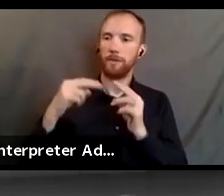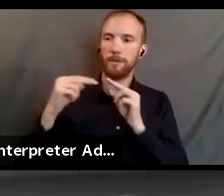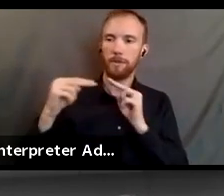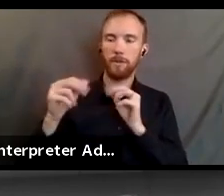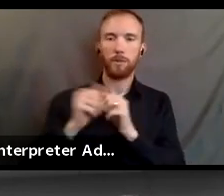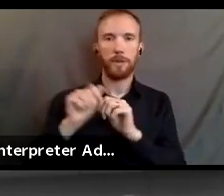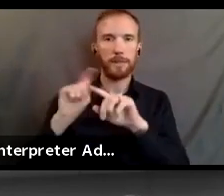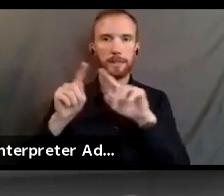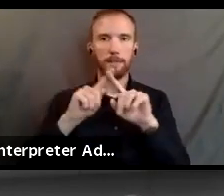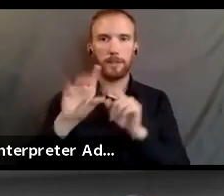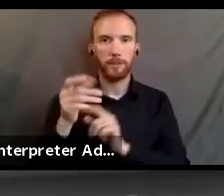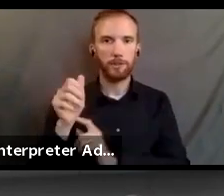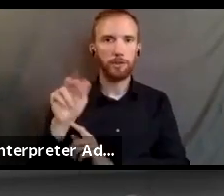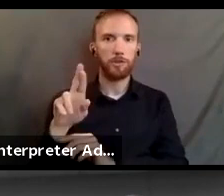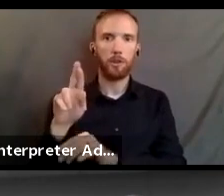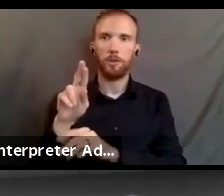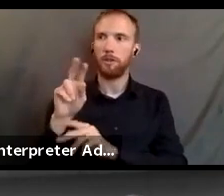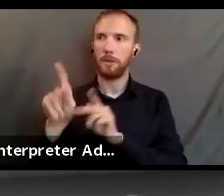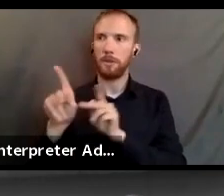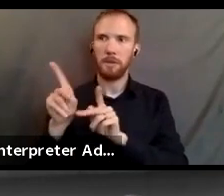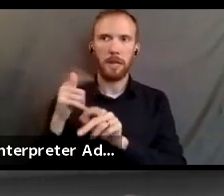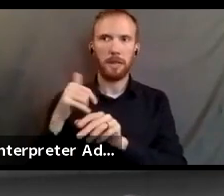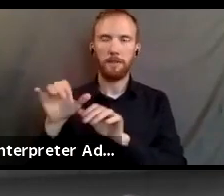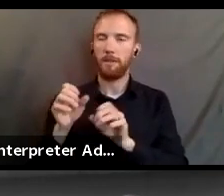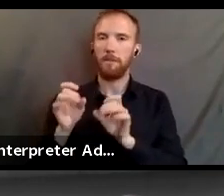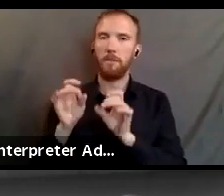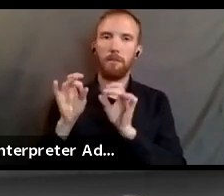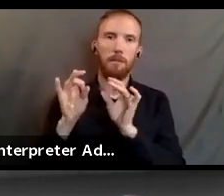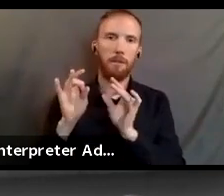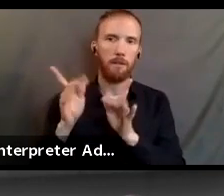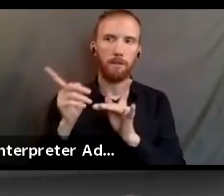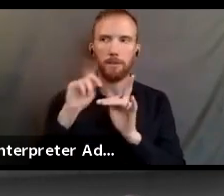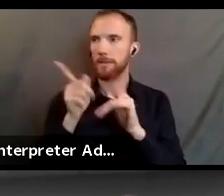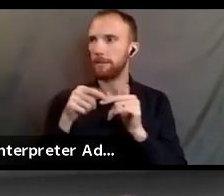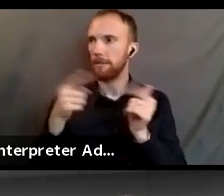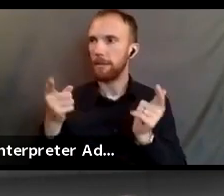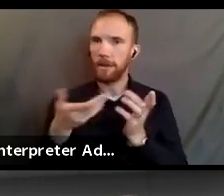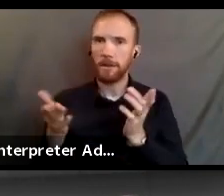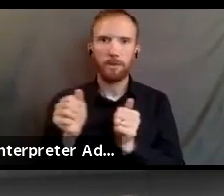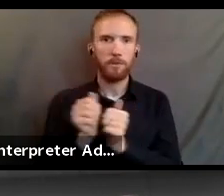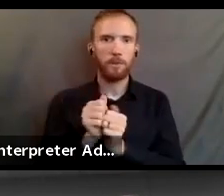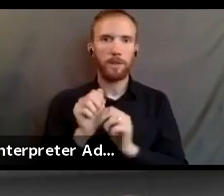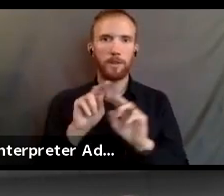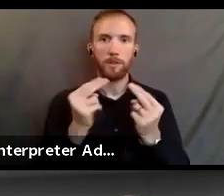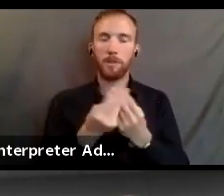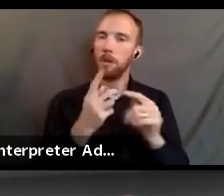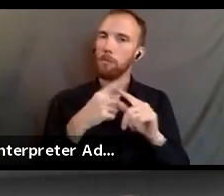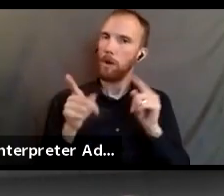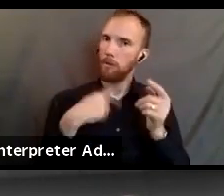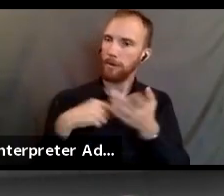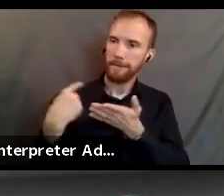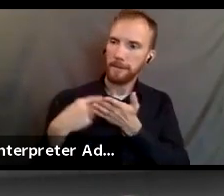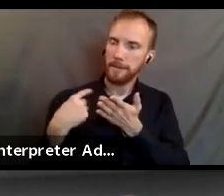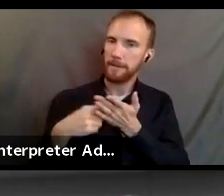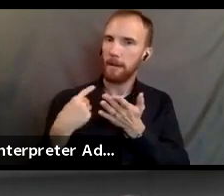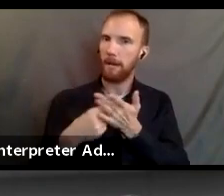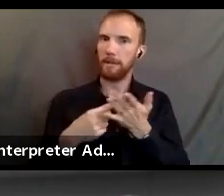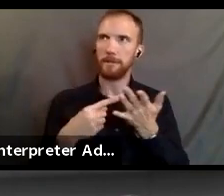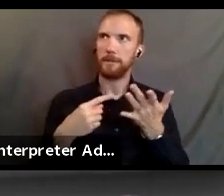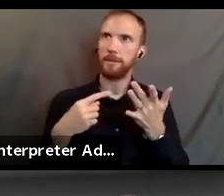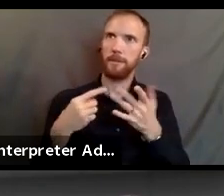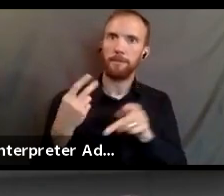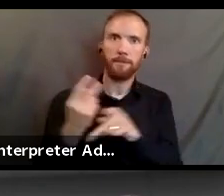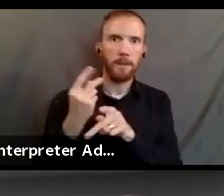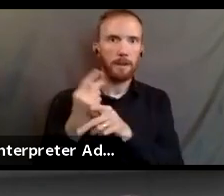groups on egregiously anti-union things in the past and come to agreements with them uh on what makes sense uh you